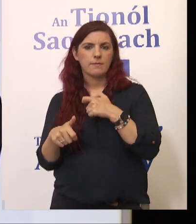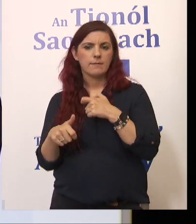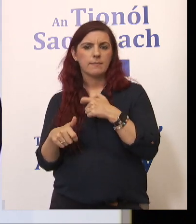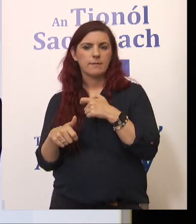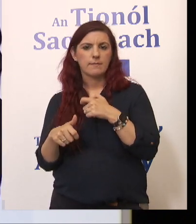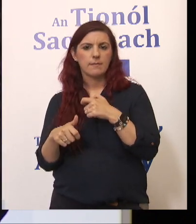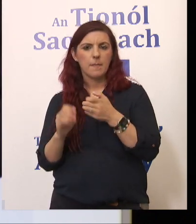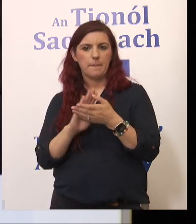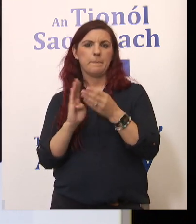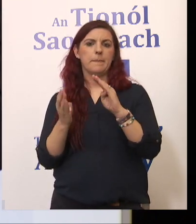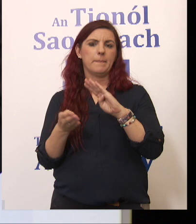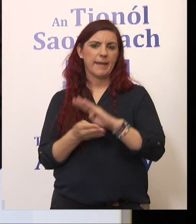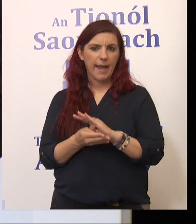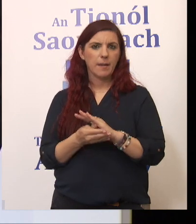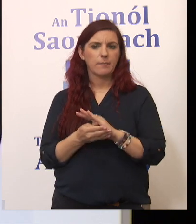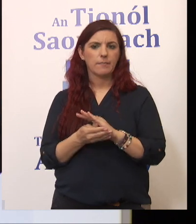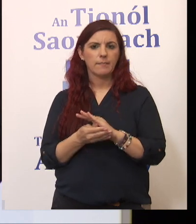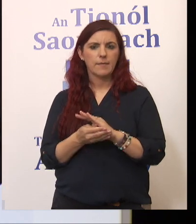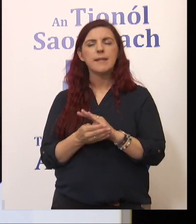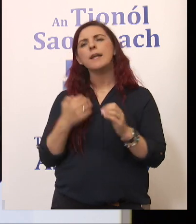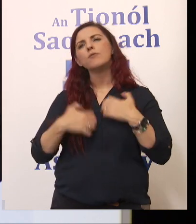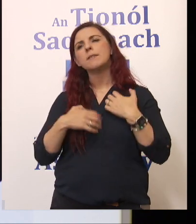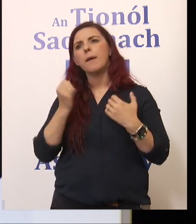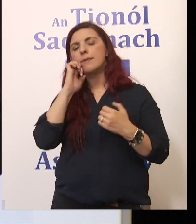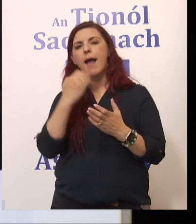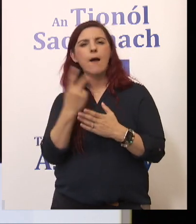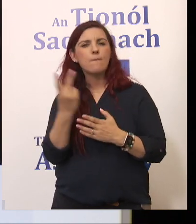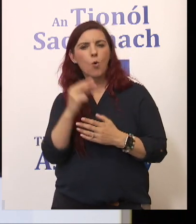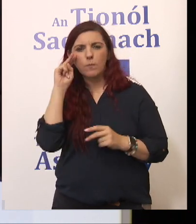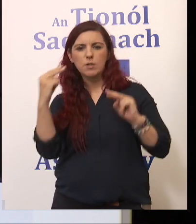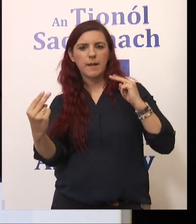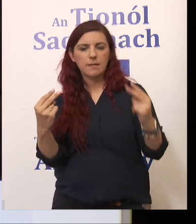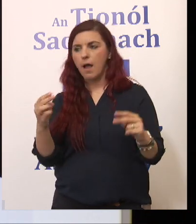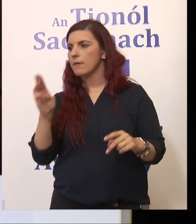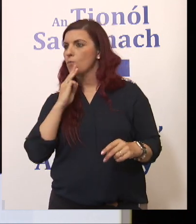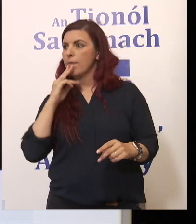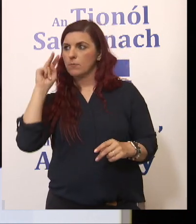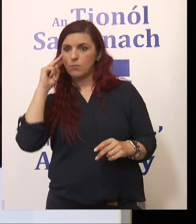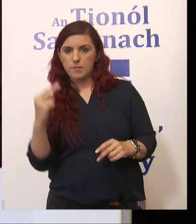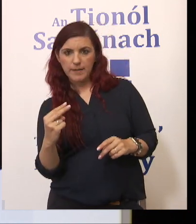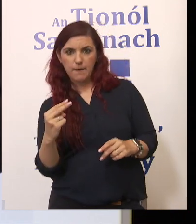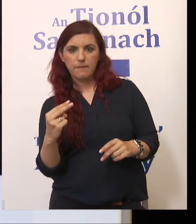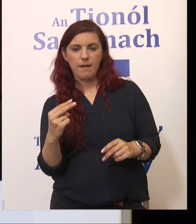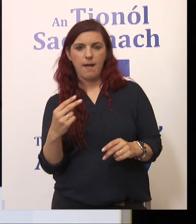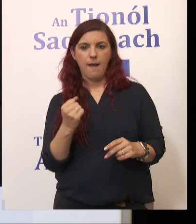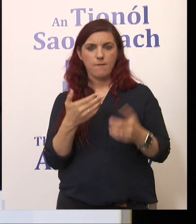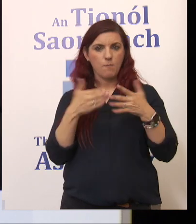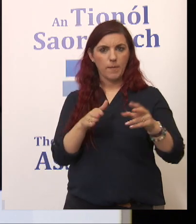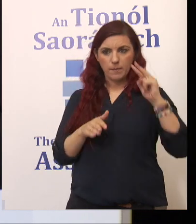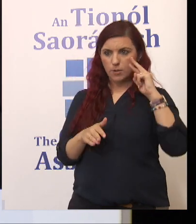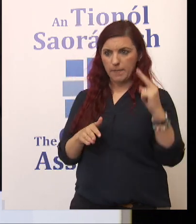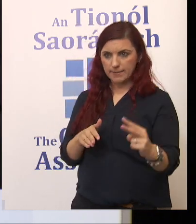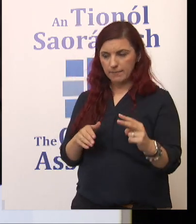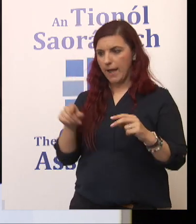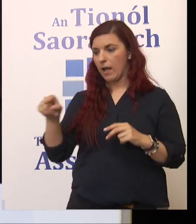career history. So it's been interesting to come from both sides of, to come from a private sector side, to come from a kind of a business